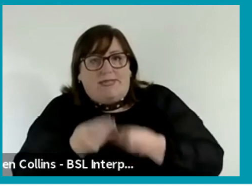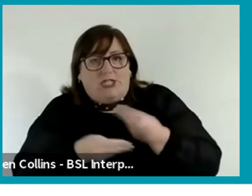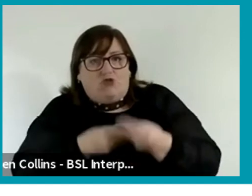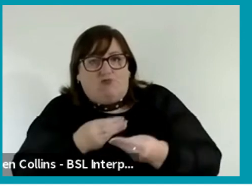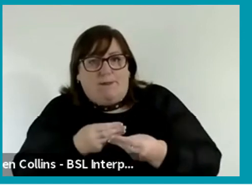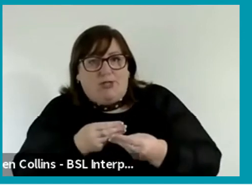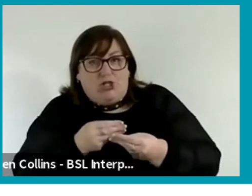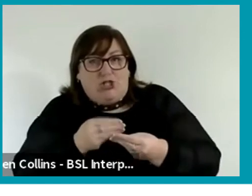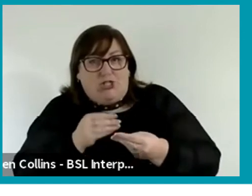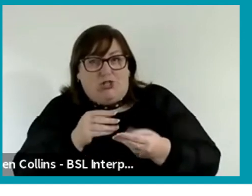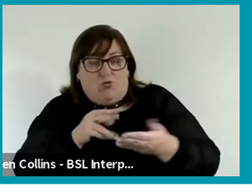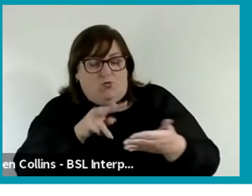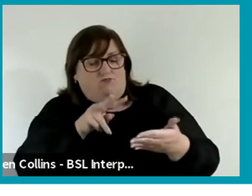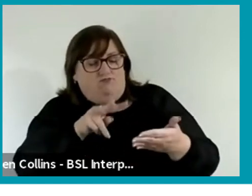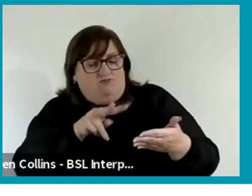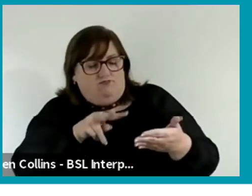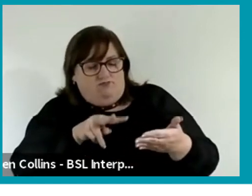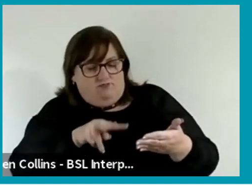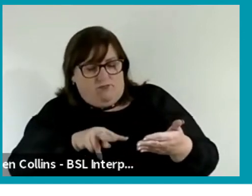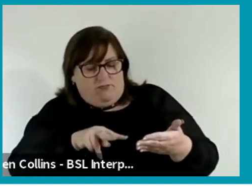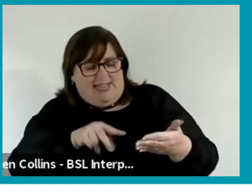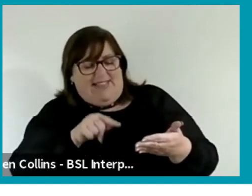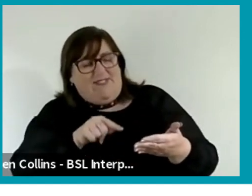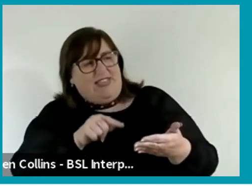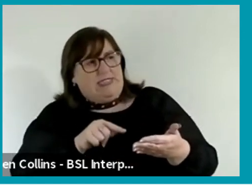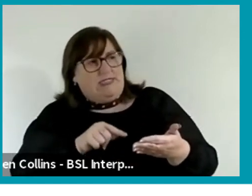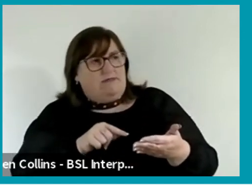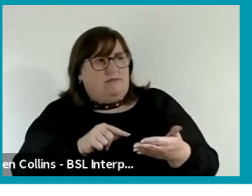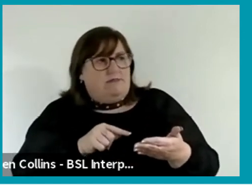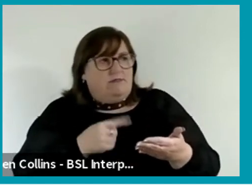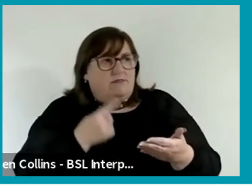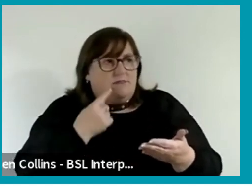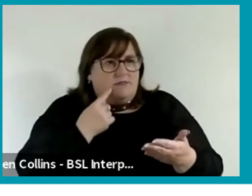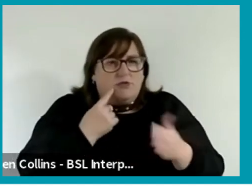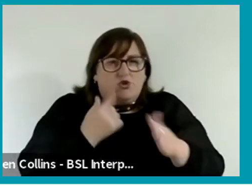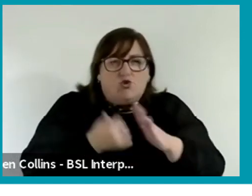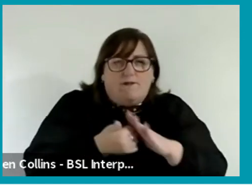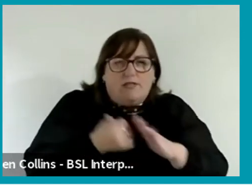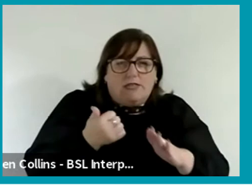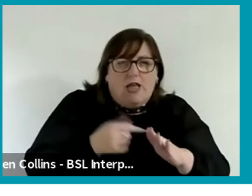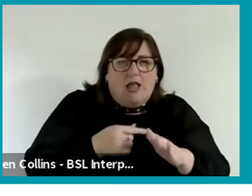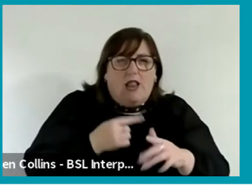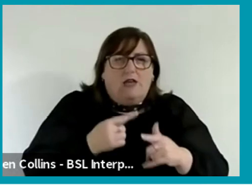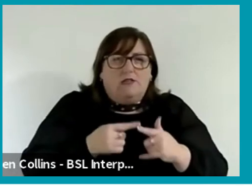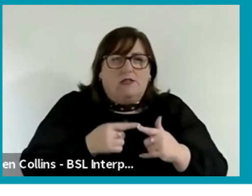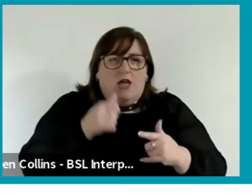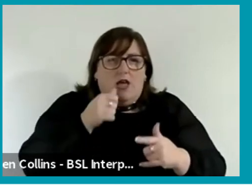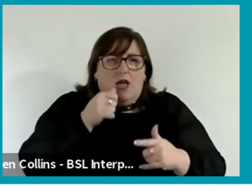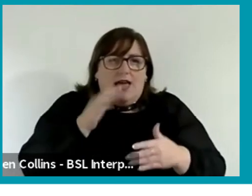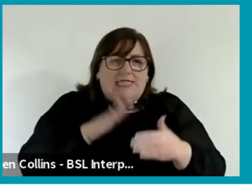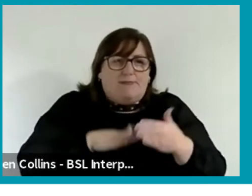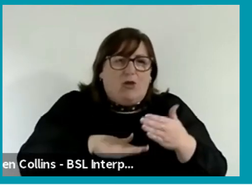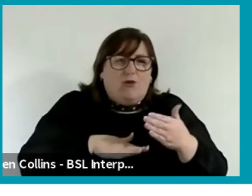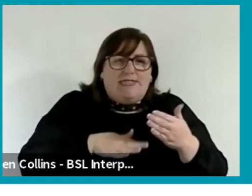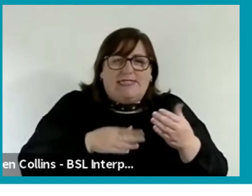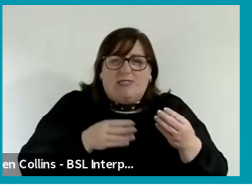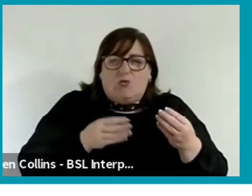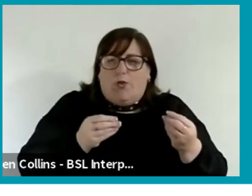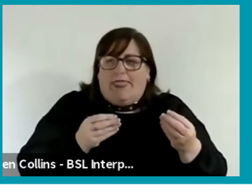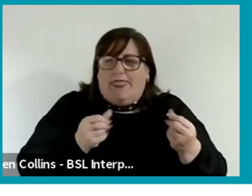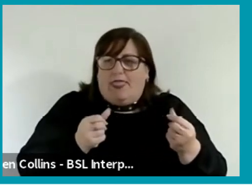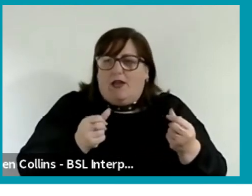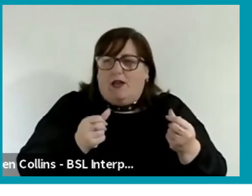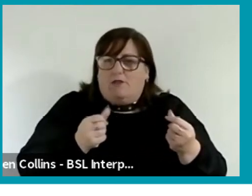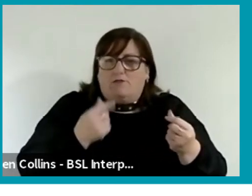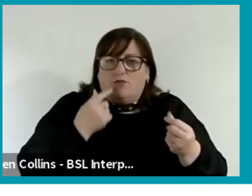looking for is mainly soft skills, experiences with certain, I don't know, for example, software, but you